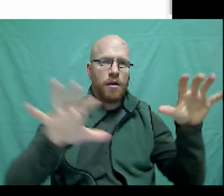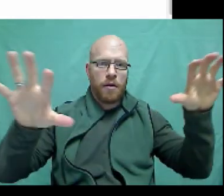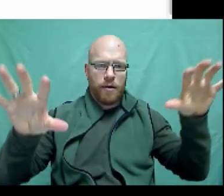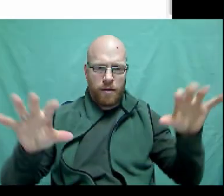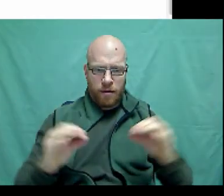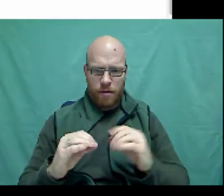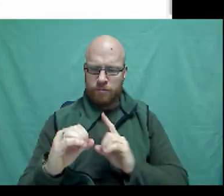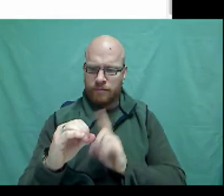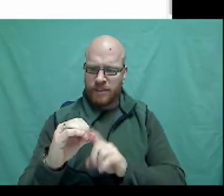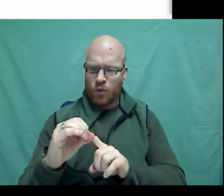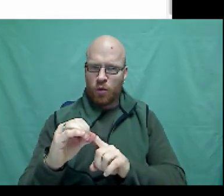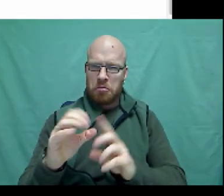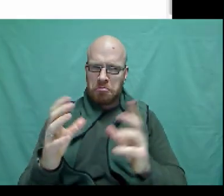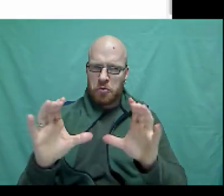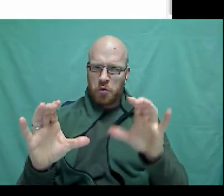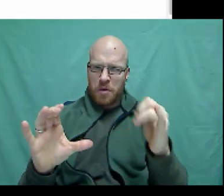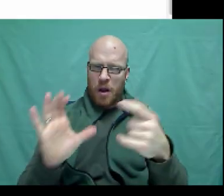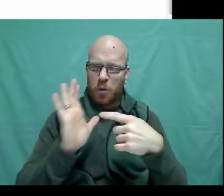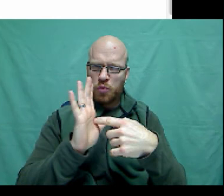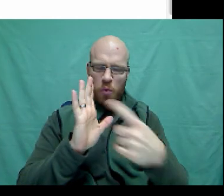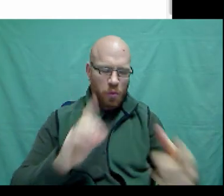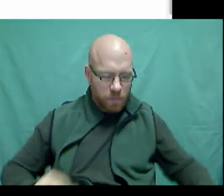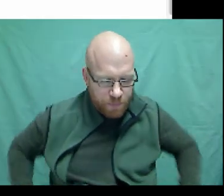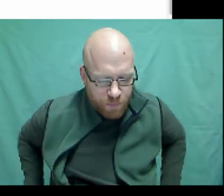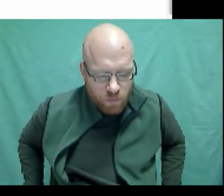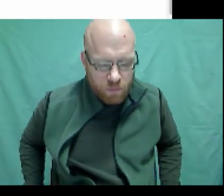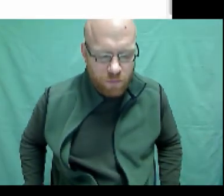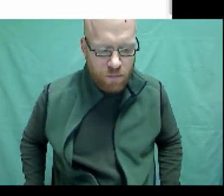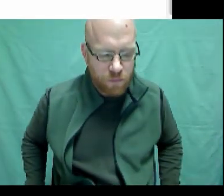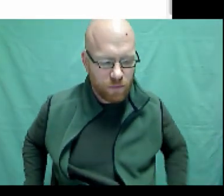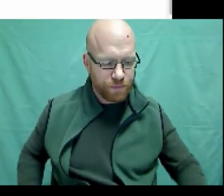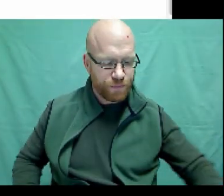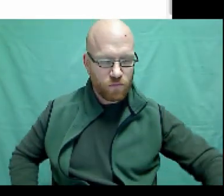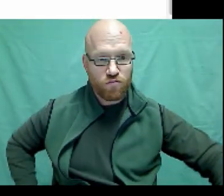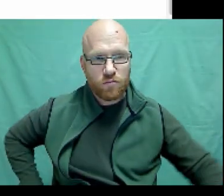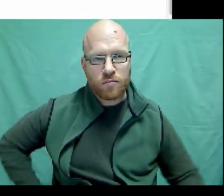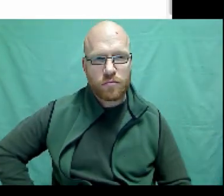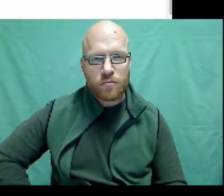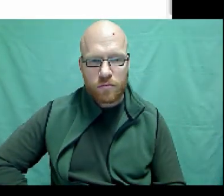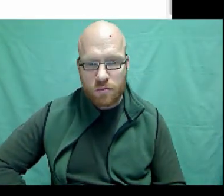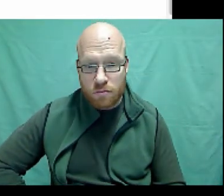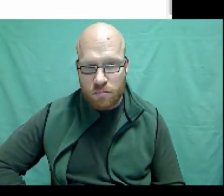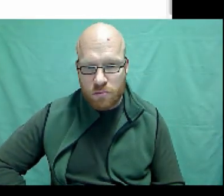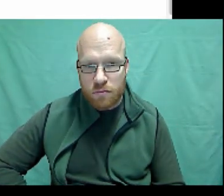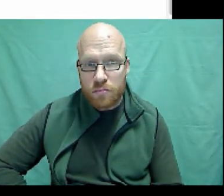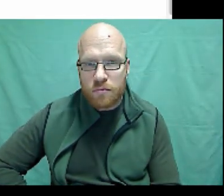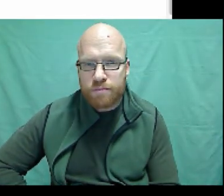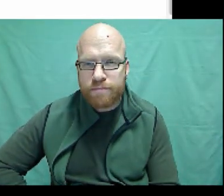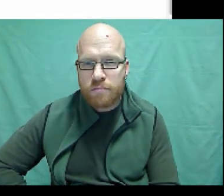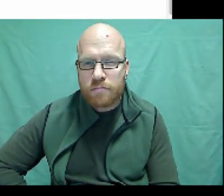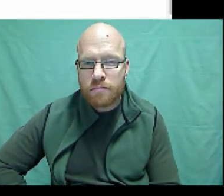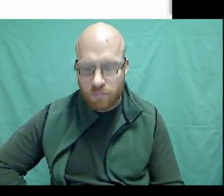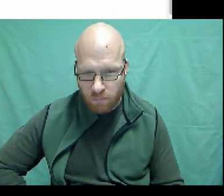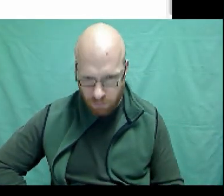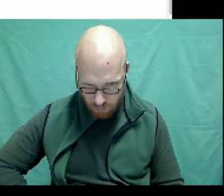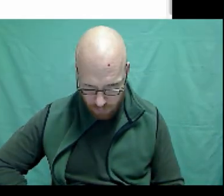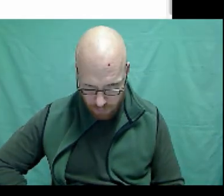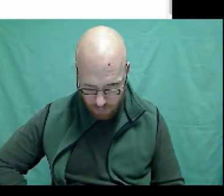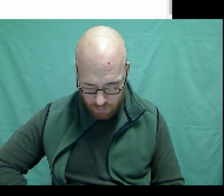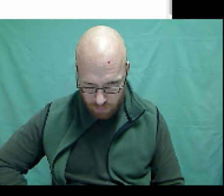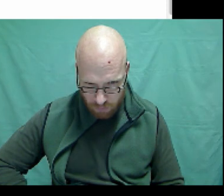1 plus square root of 7 plus 1. The whole thing squared. We'll see what happens. Watch.